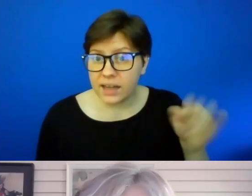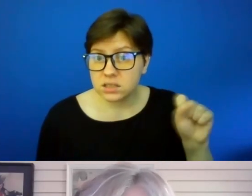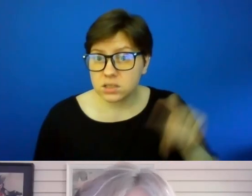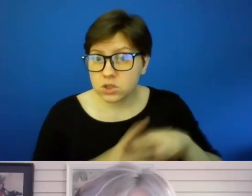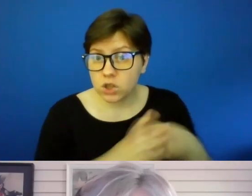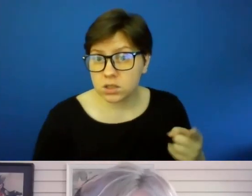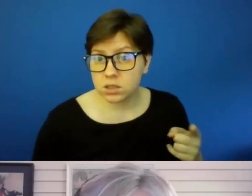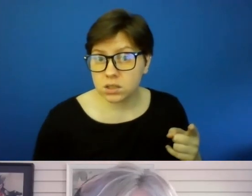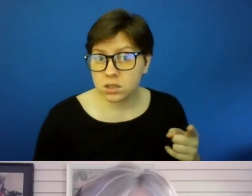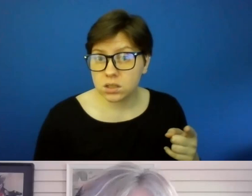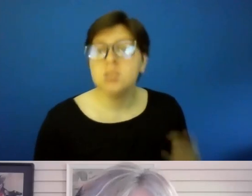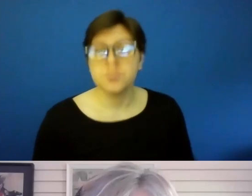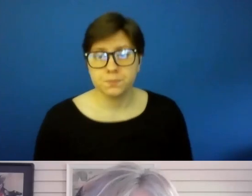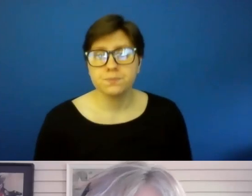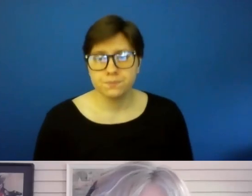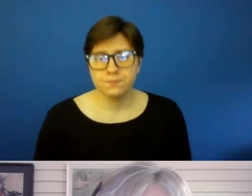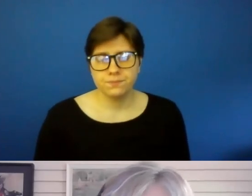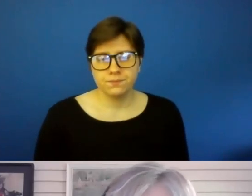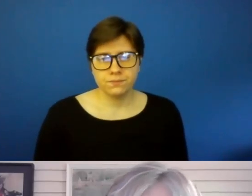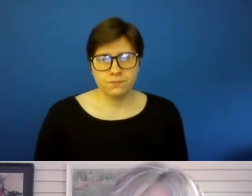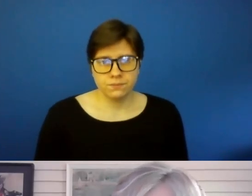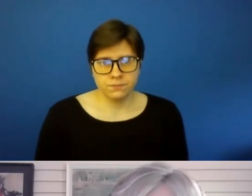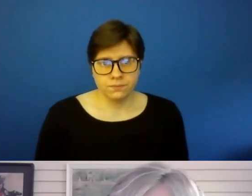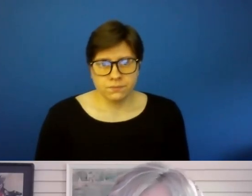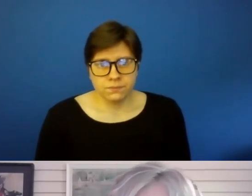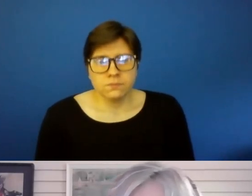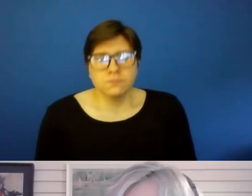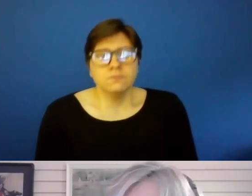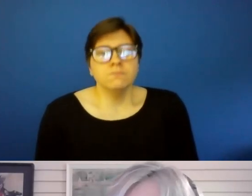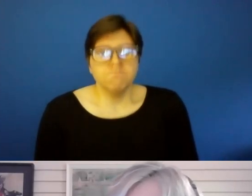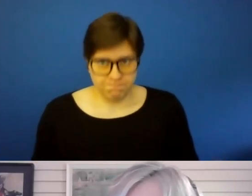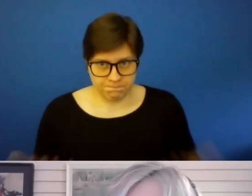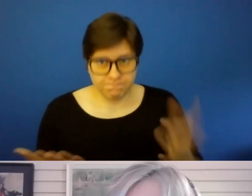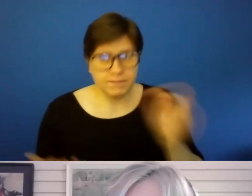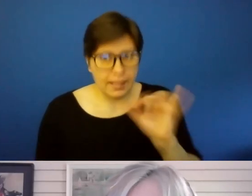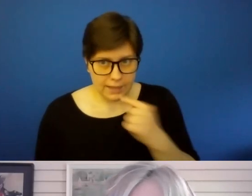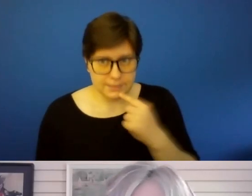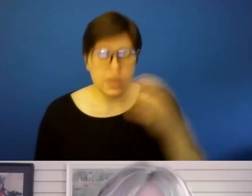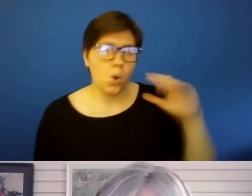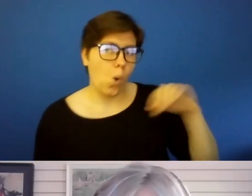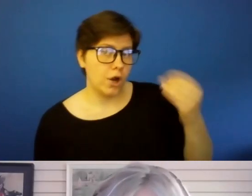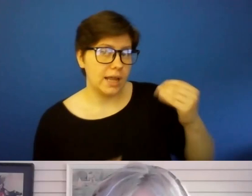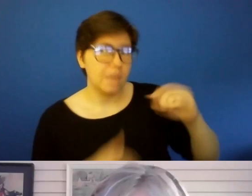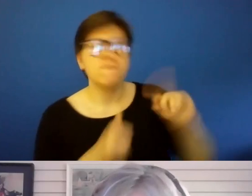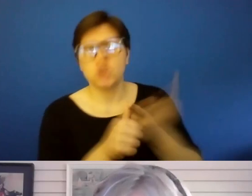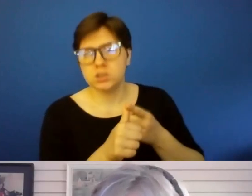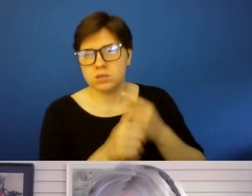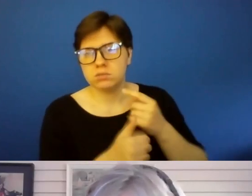Okay. So, like I said, Oregon was the first state to authorize MAID back